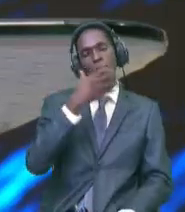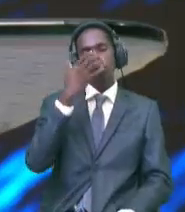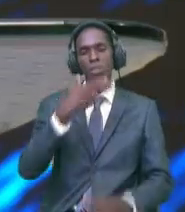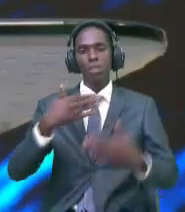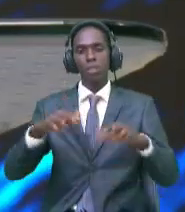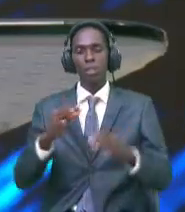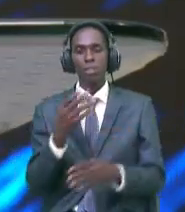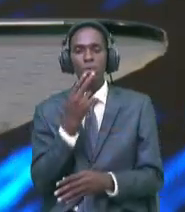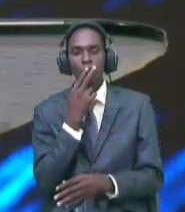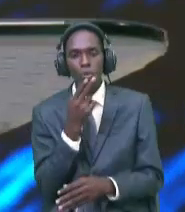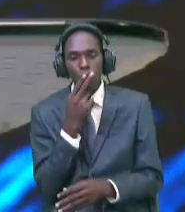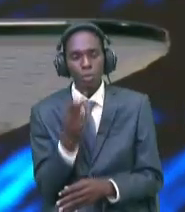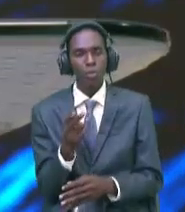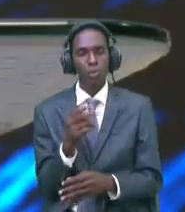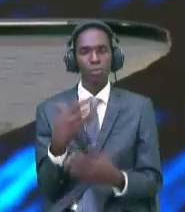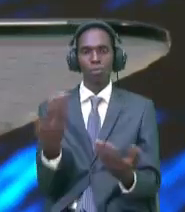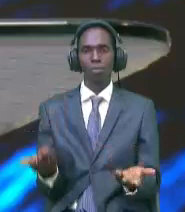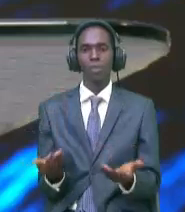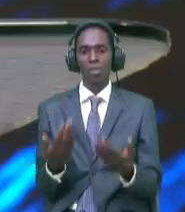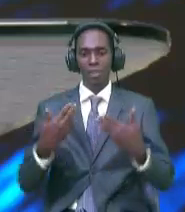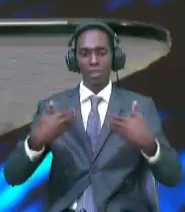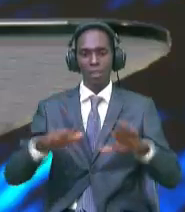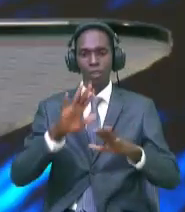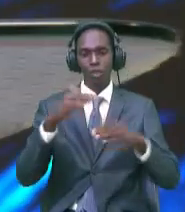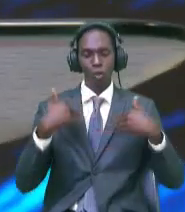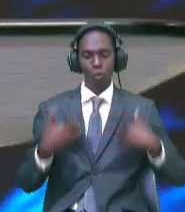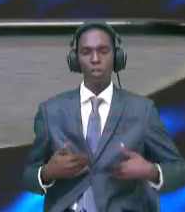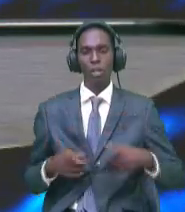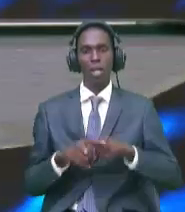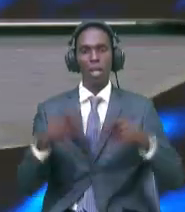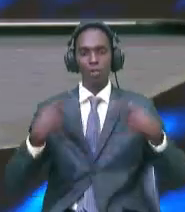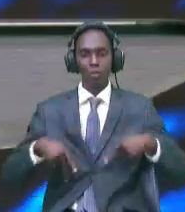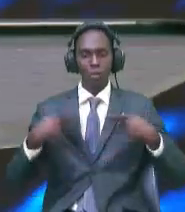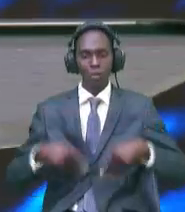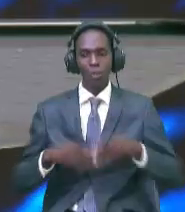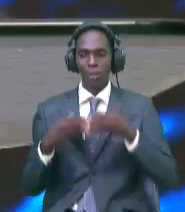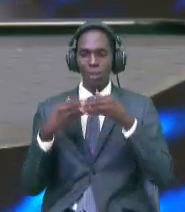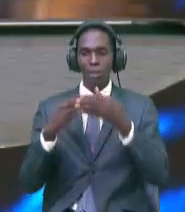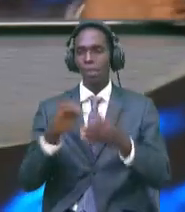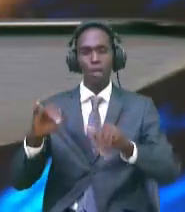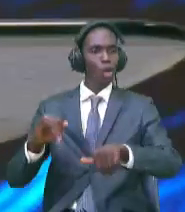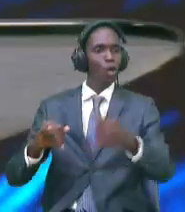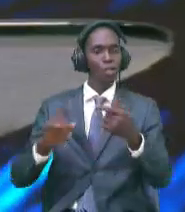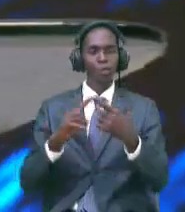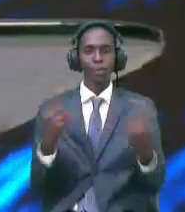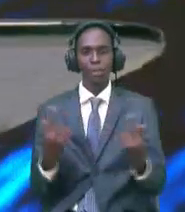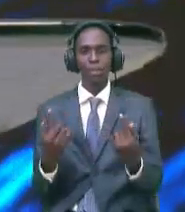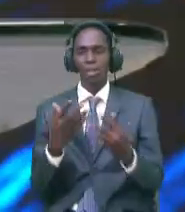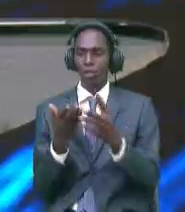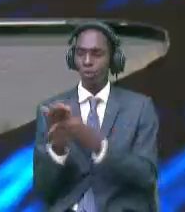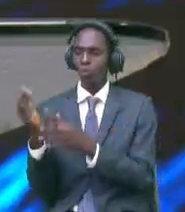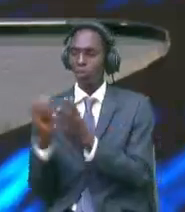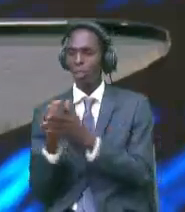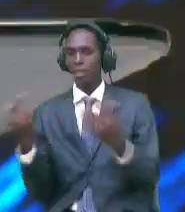do not honor God, or we're selling our body, we're luring other people to sin, and through that sin,